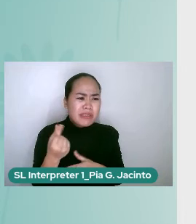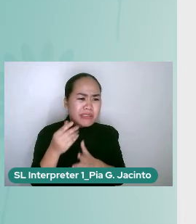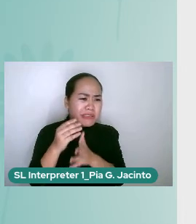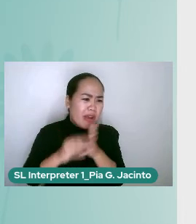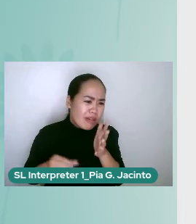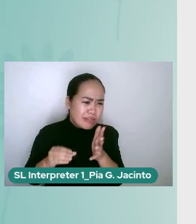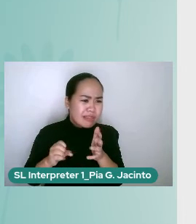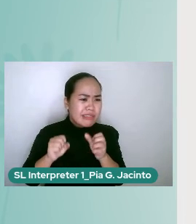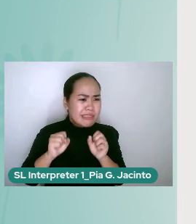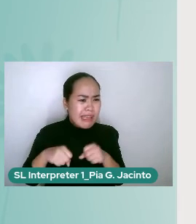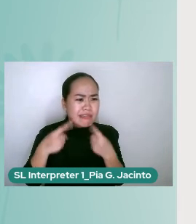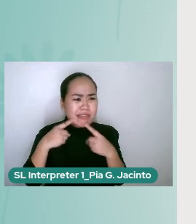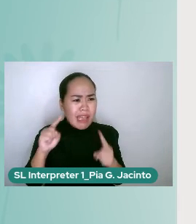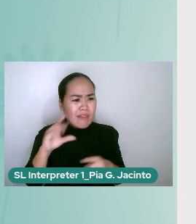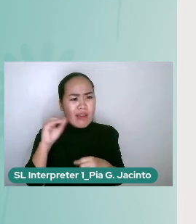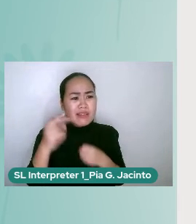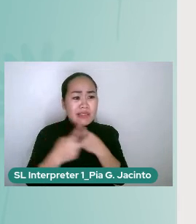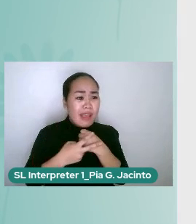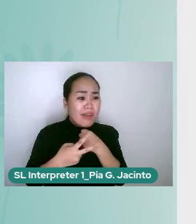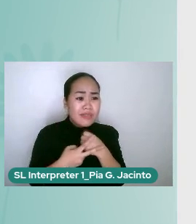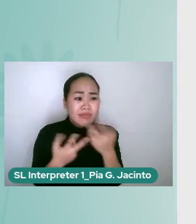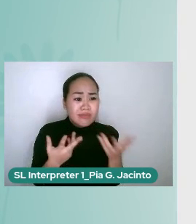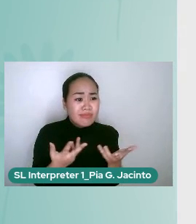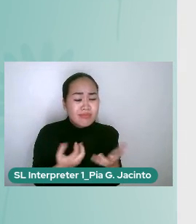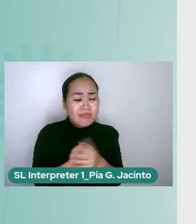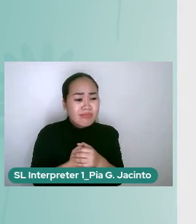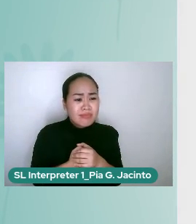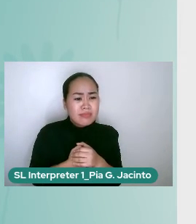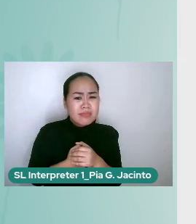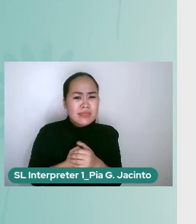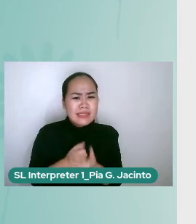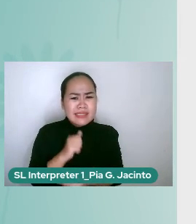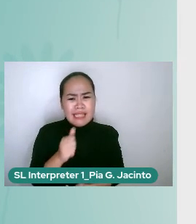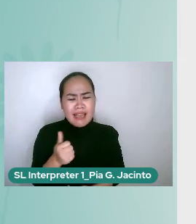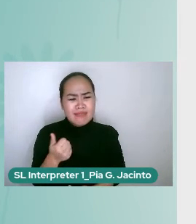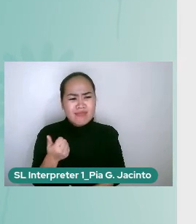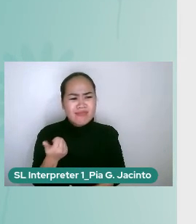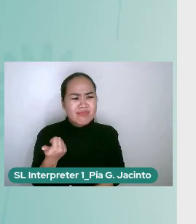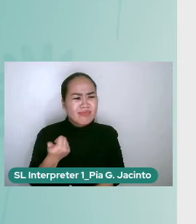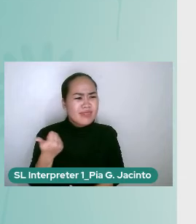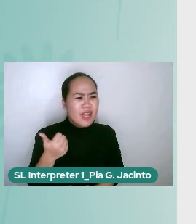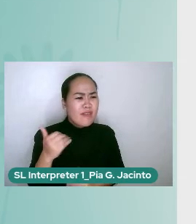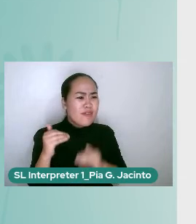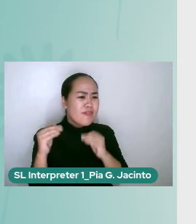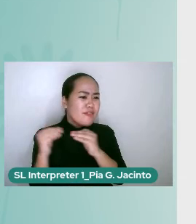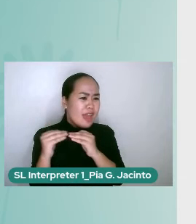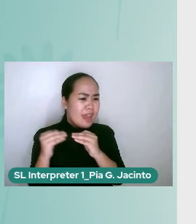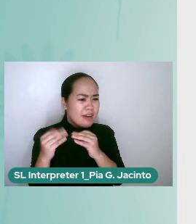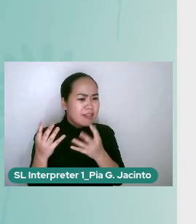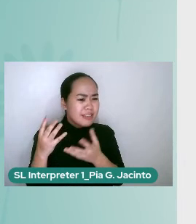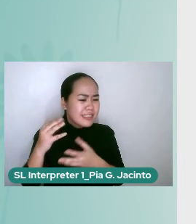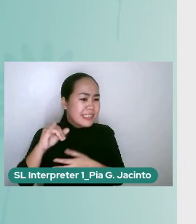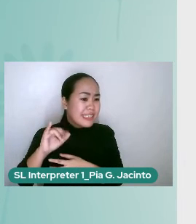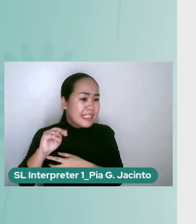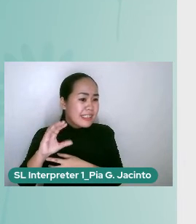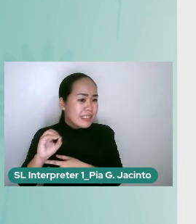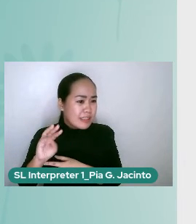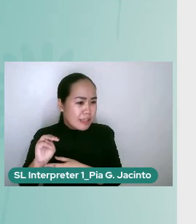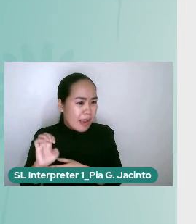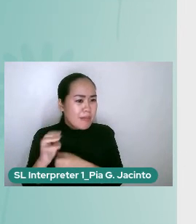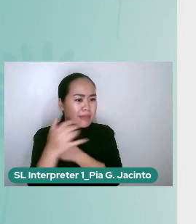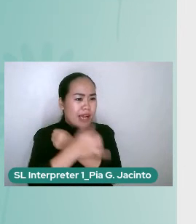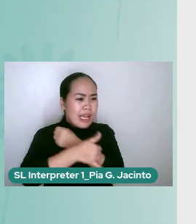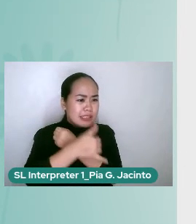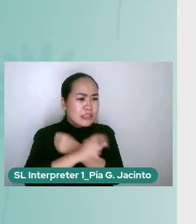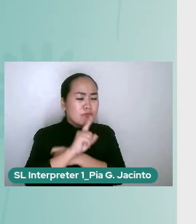cost saving. And it's not just in upper income countries. The cost saving measures also work well in